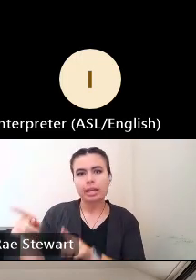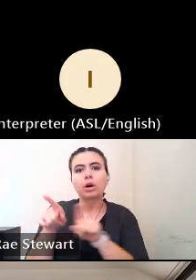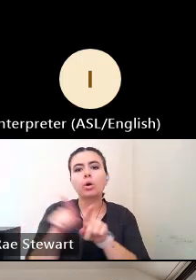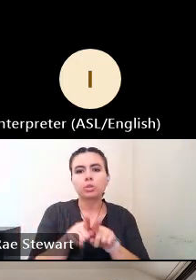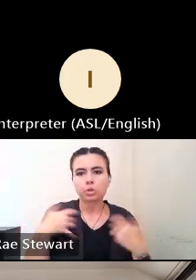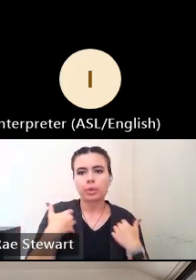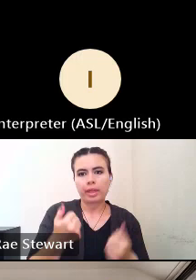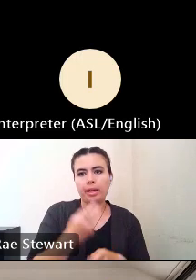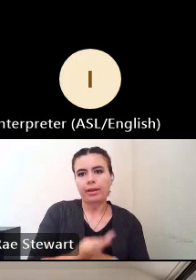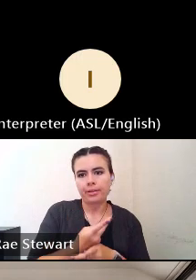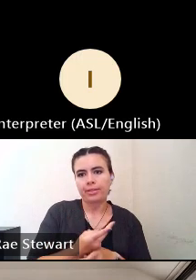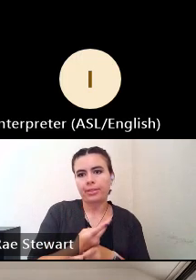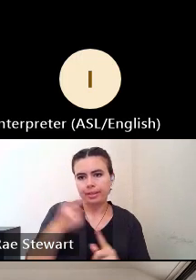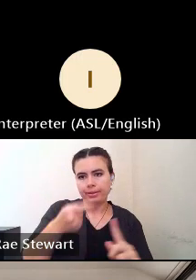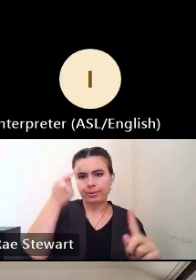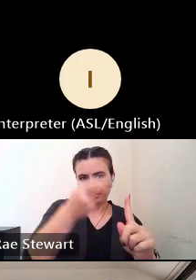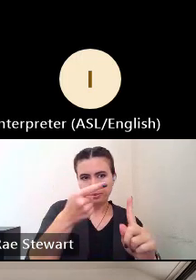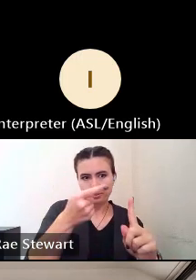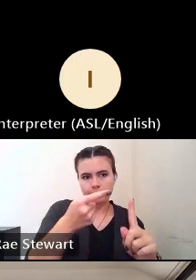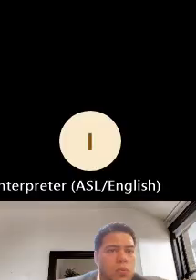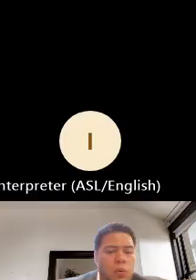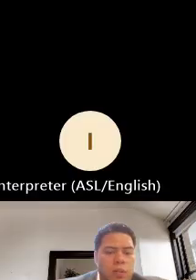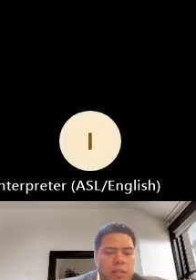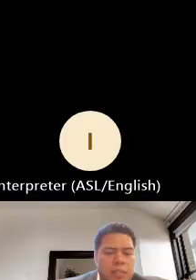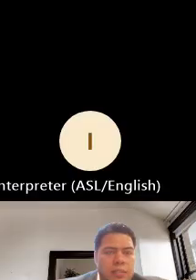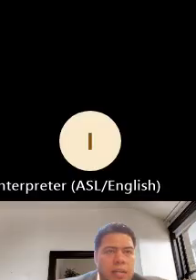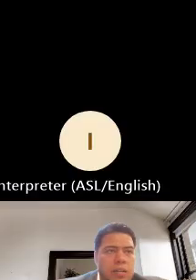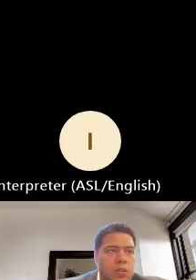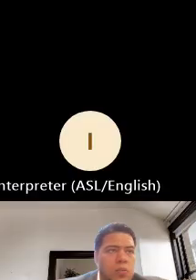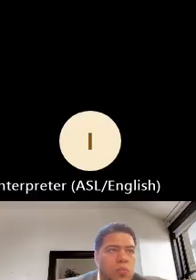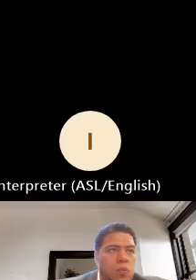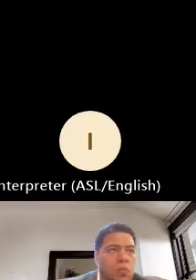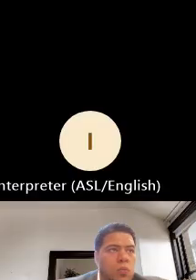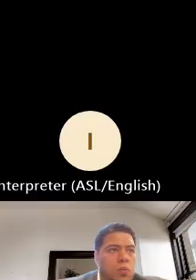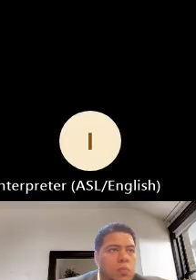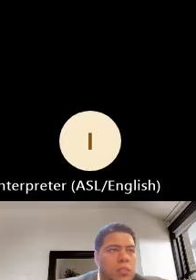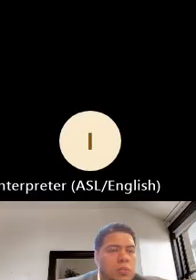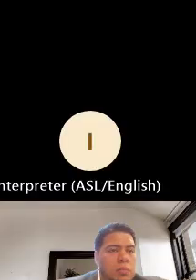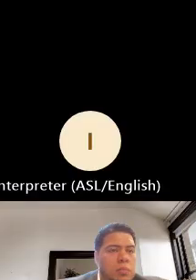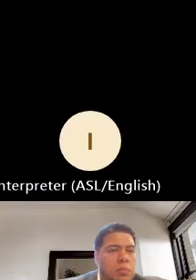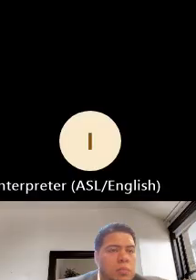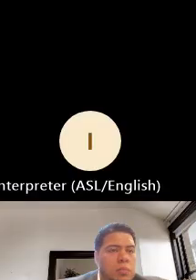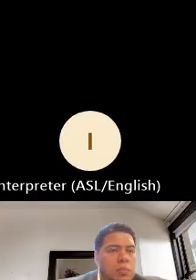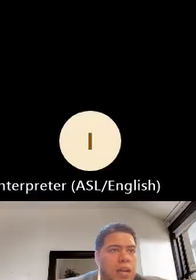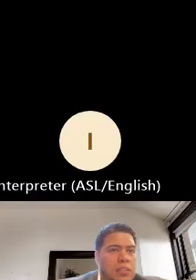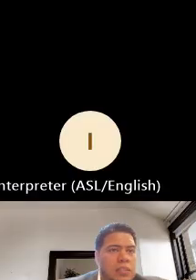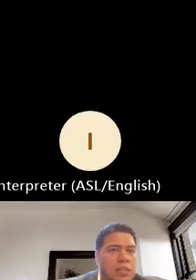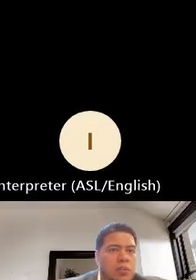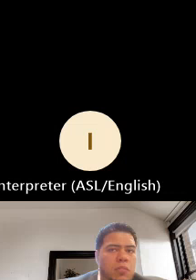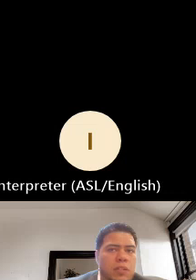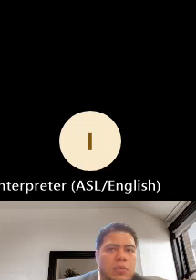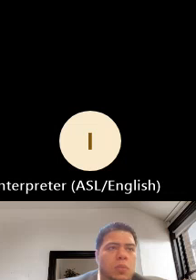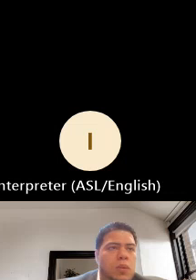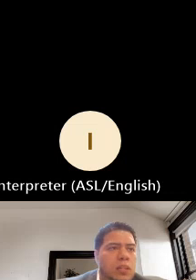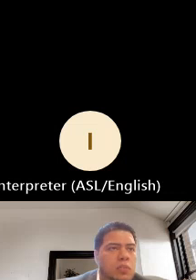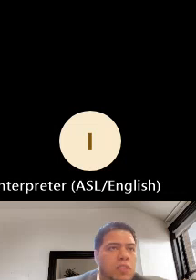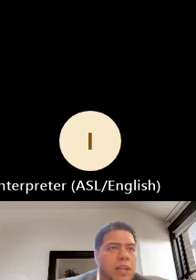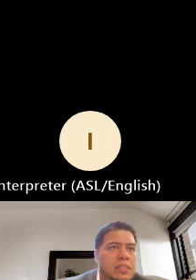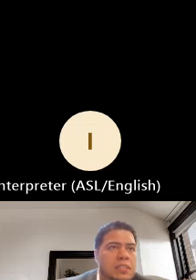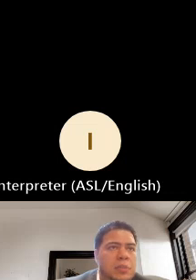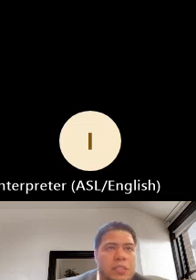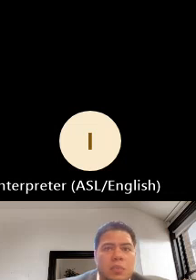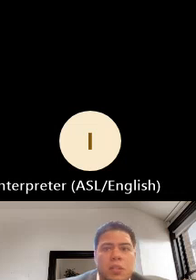do this without your partnership. So if we go to the next slide, we want to make sure that people understand how to get involved. And I know I went a